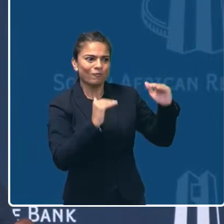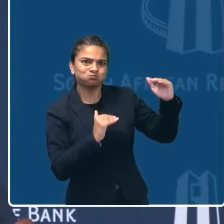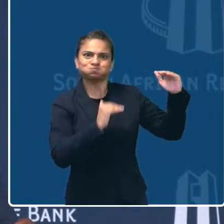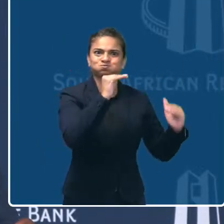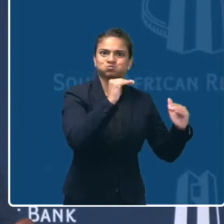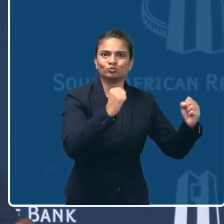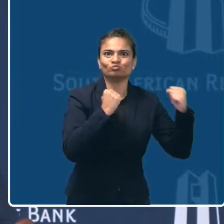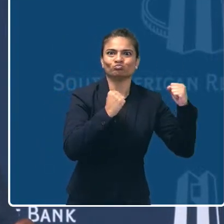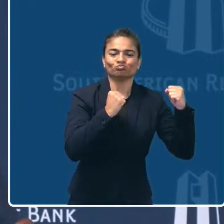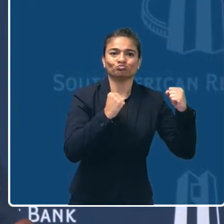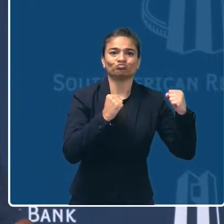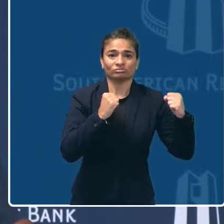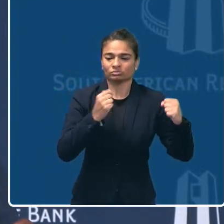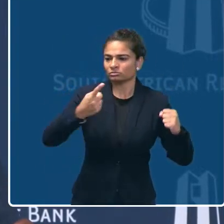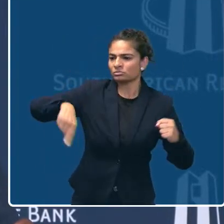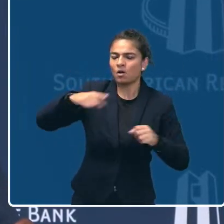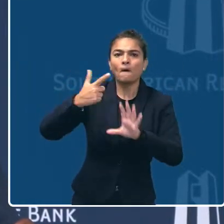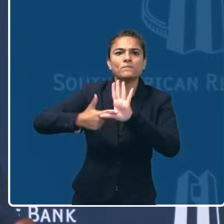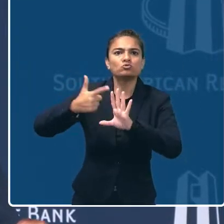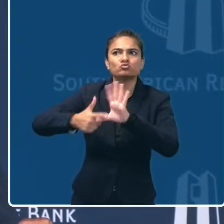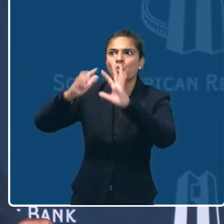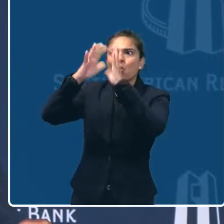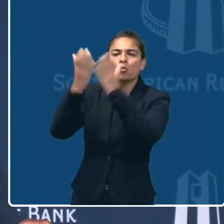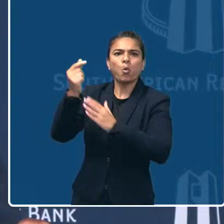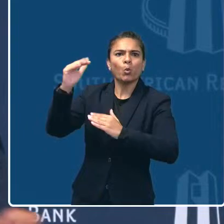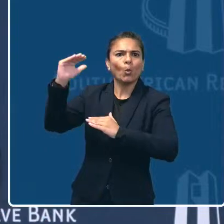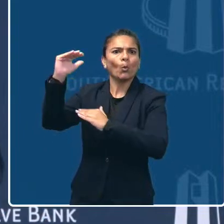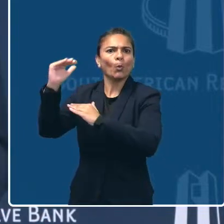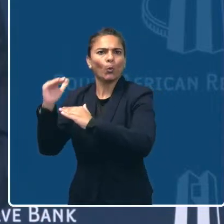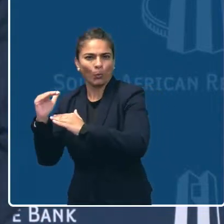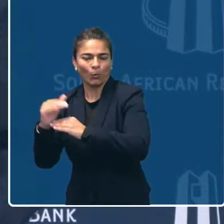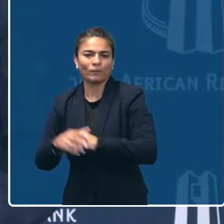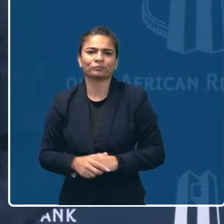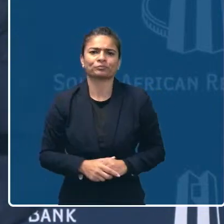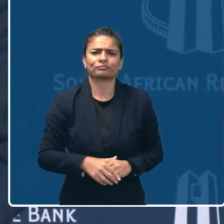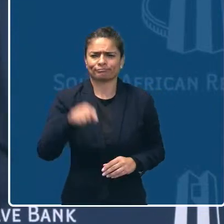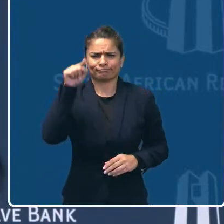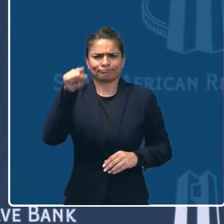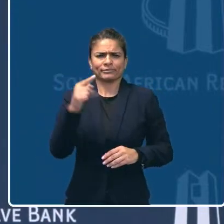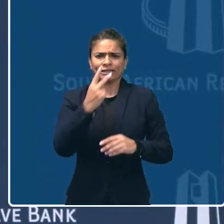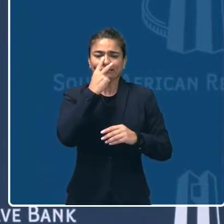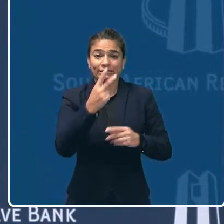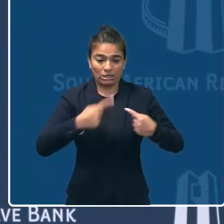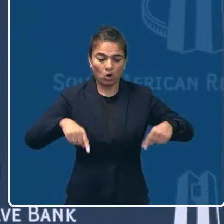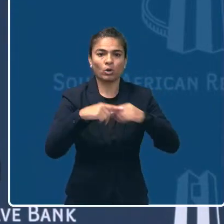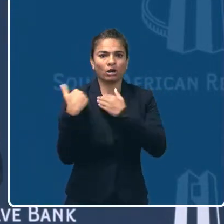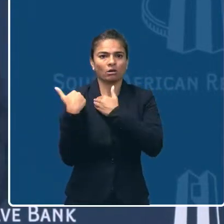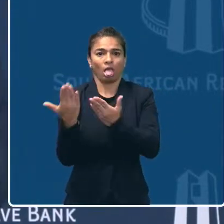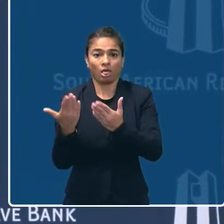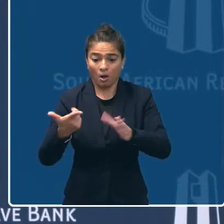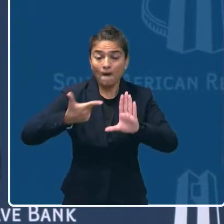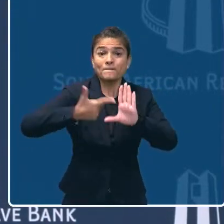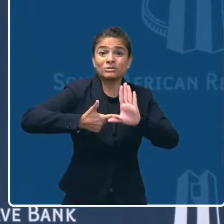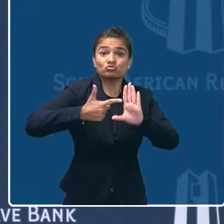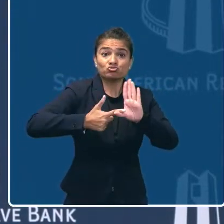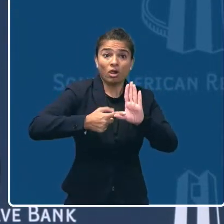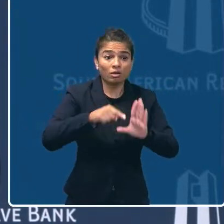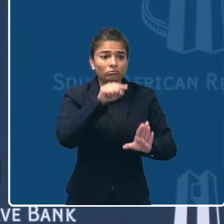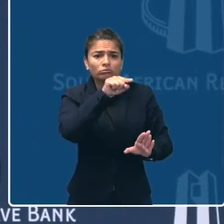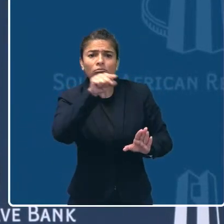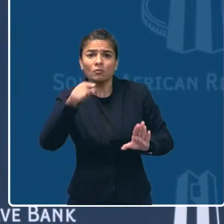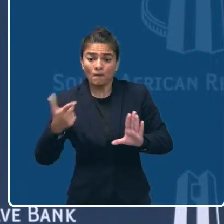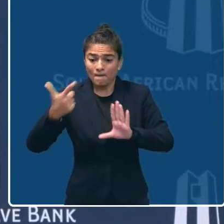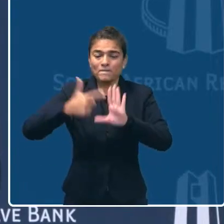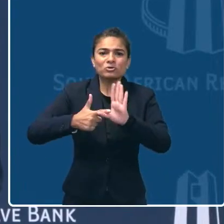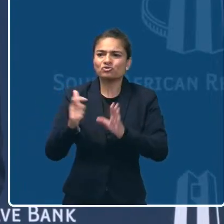oil prices. These factors offset pressure on fuel costs from the higher fuel